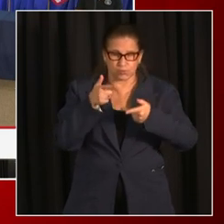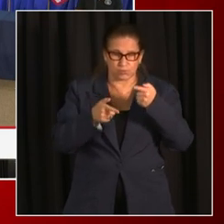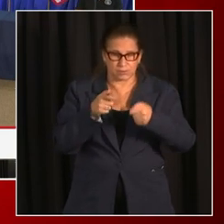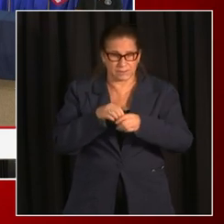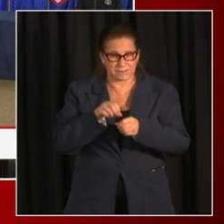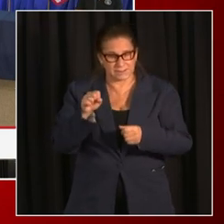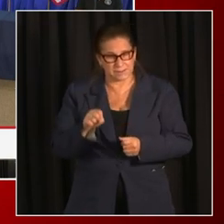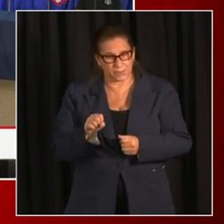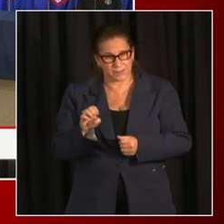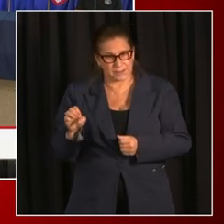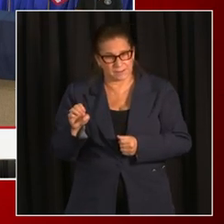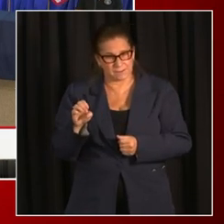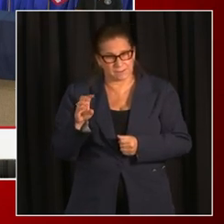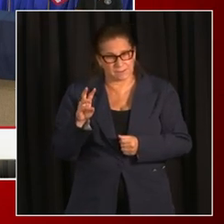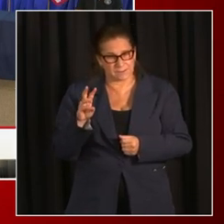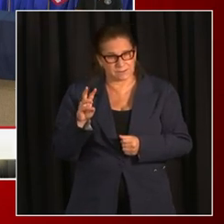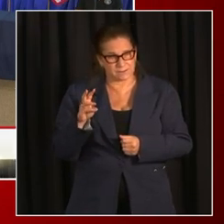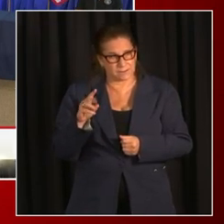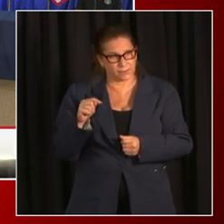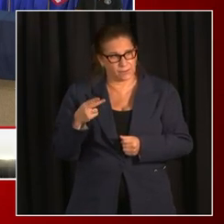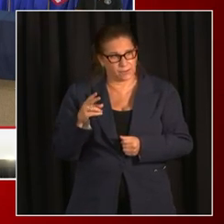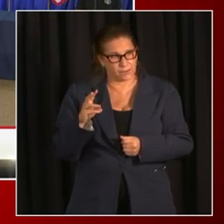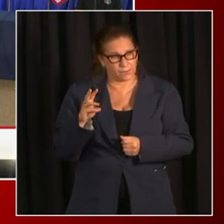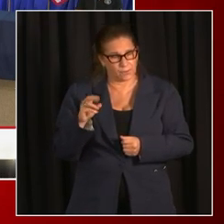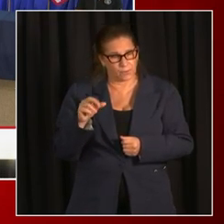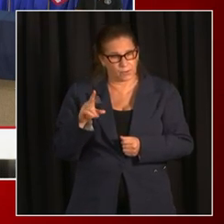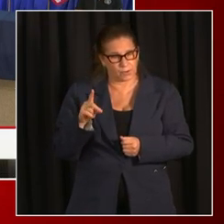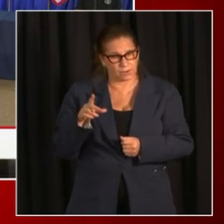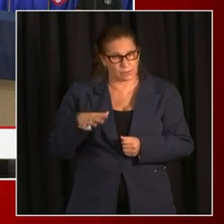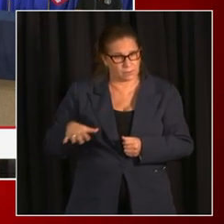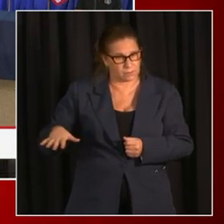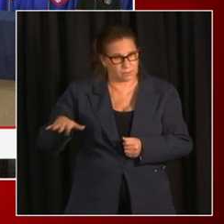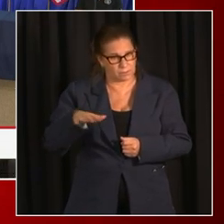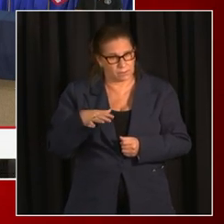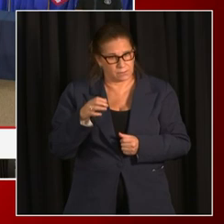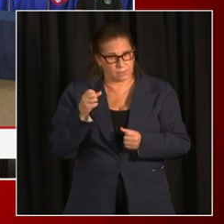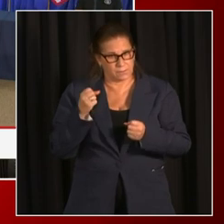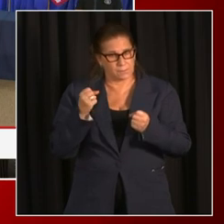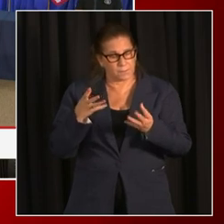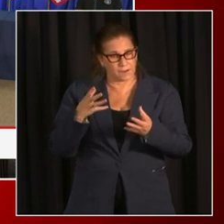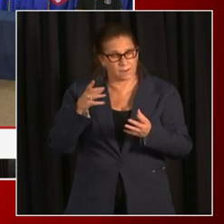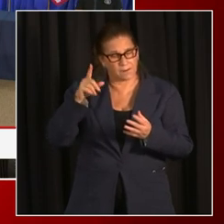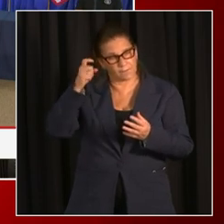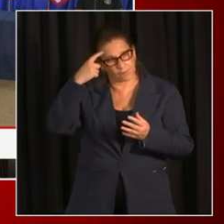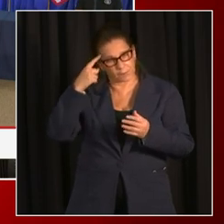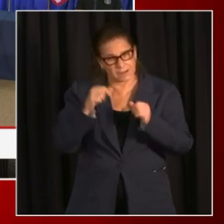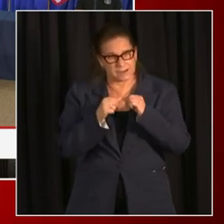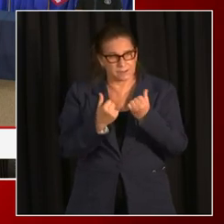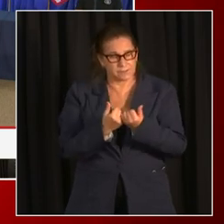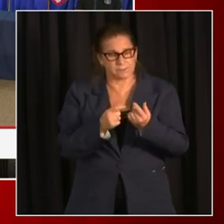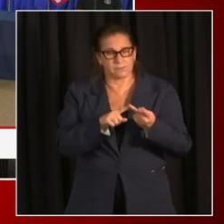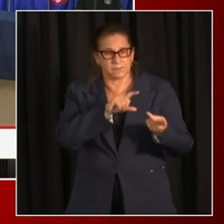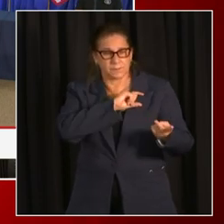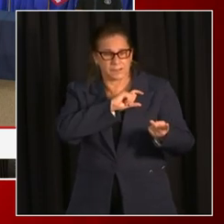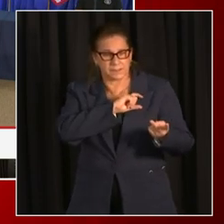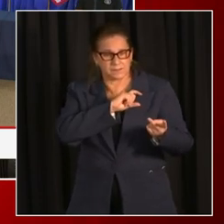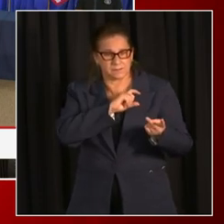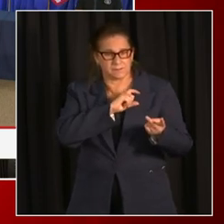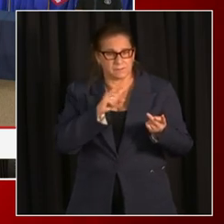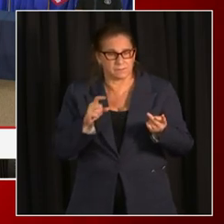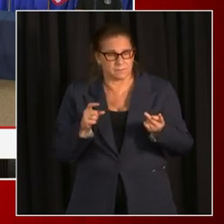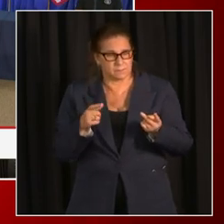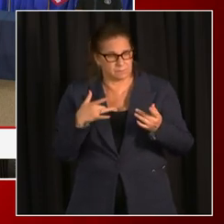6th District Commander did warn multiple government agencies and other police members about concerns of